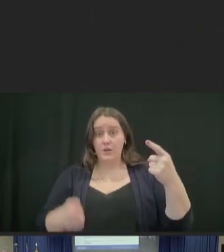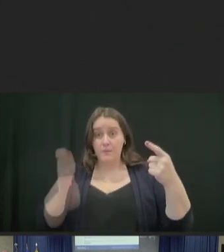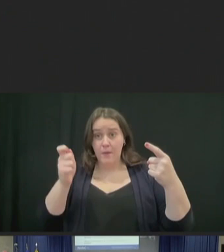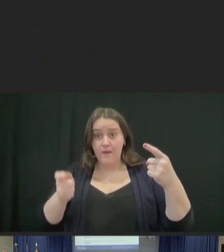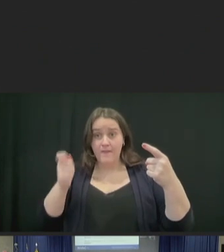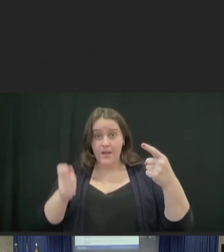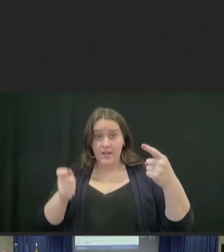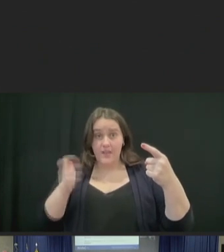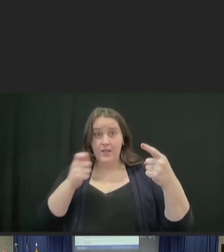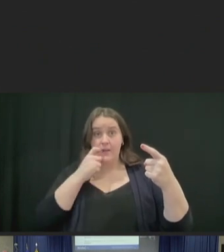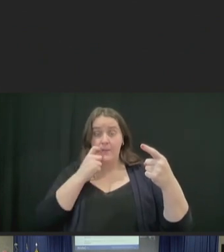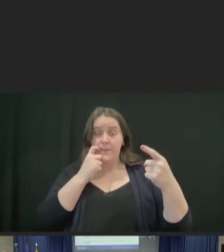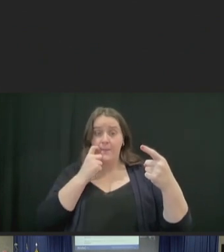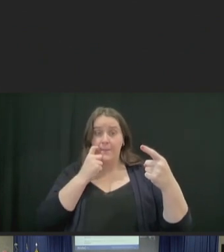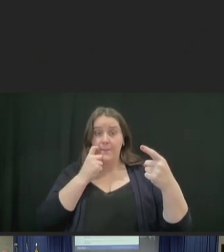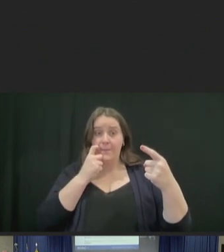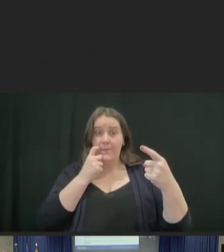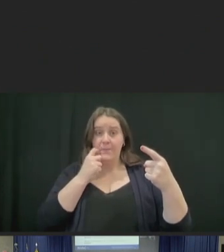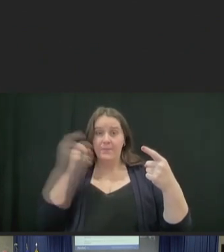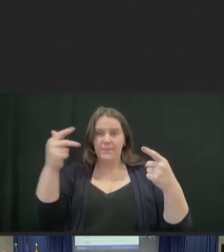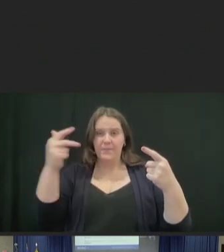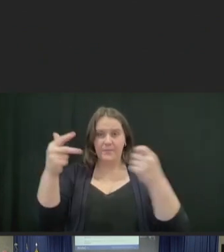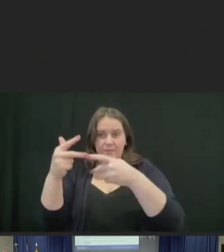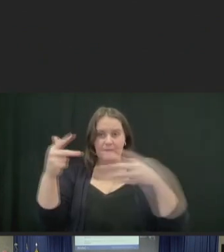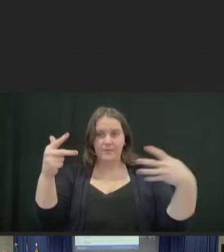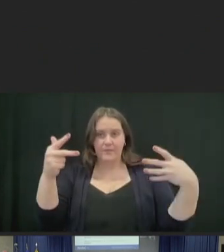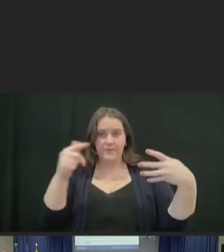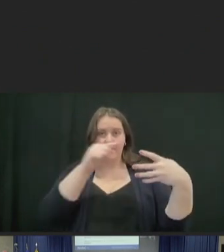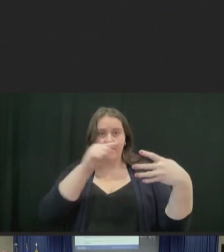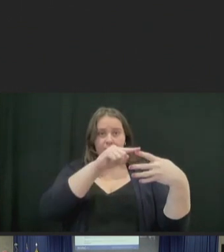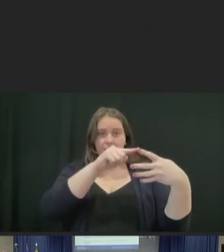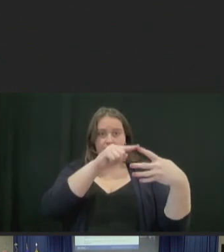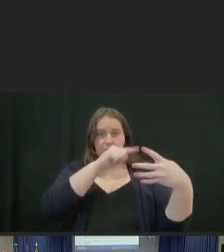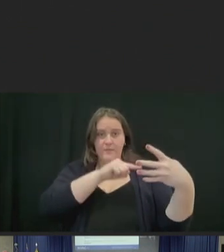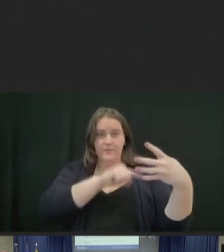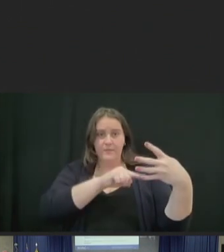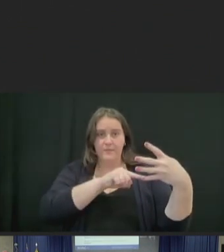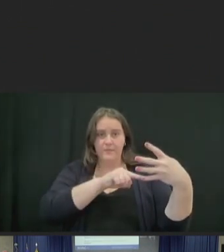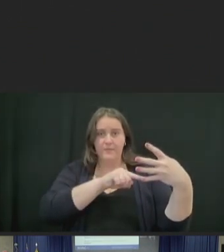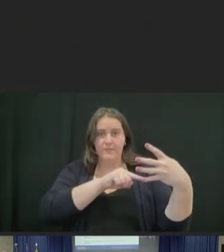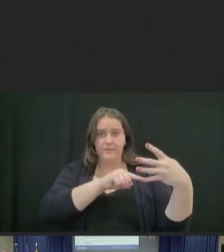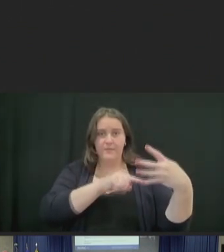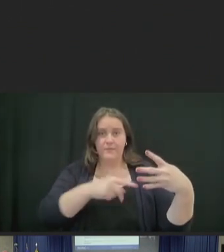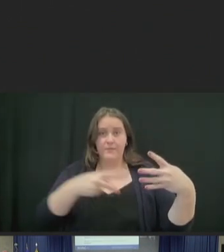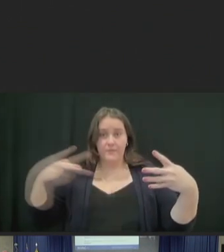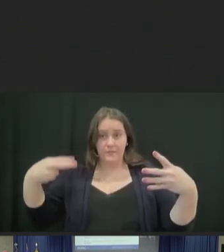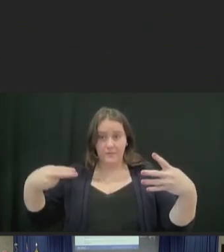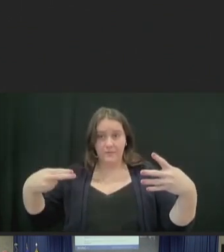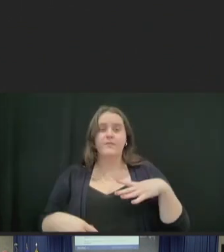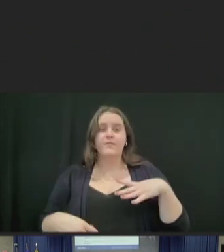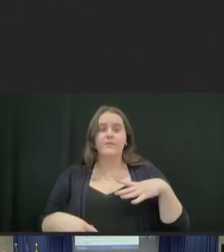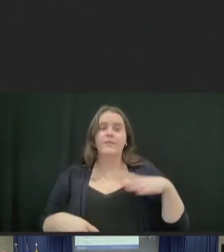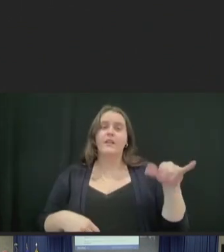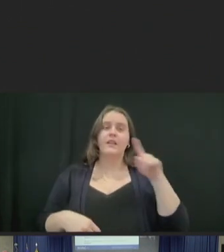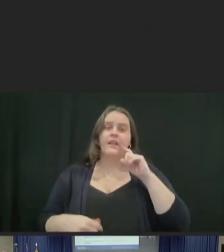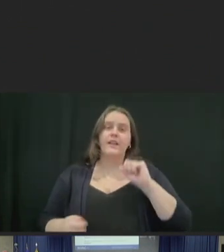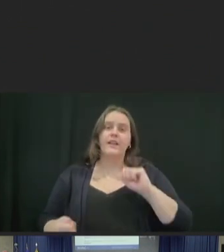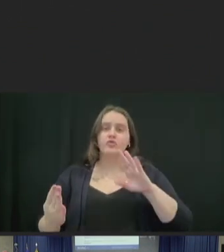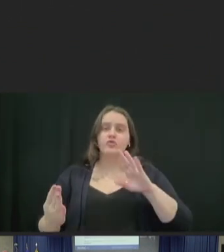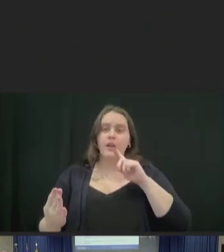to it that take objective 4 and include it in there, like something like address barriers and factors that contribute